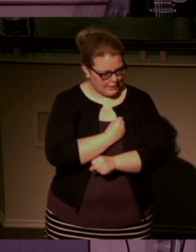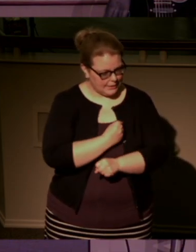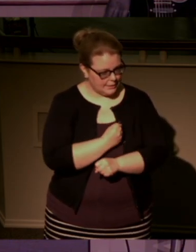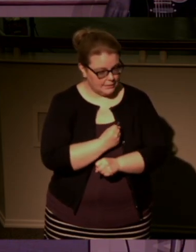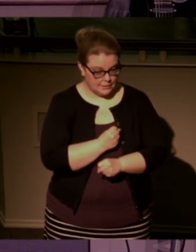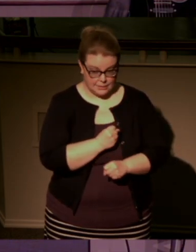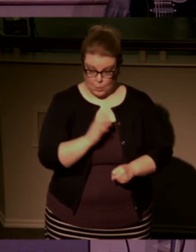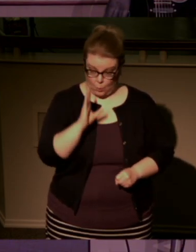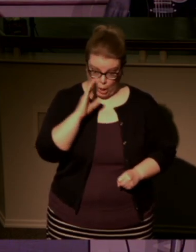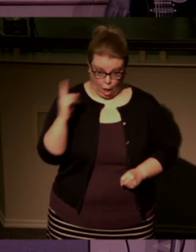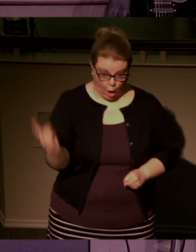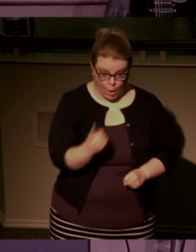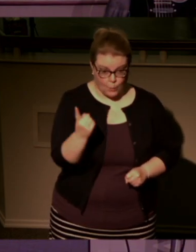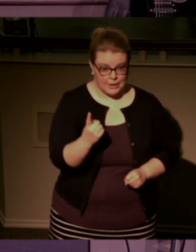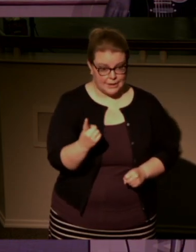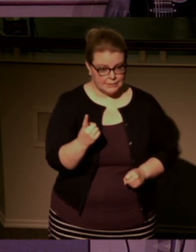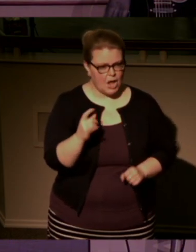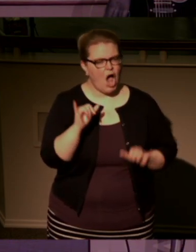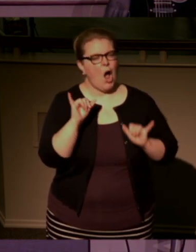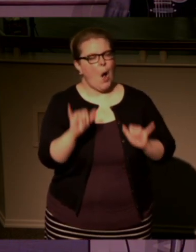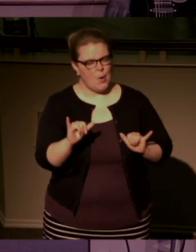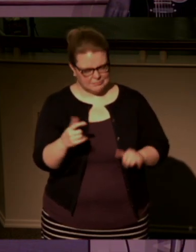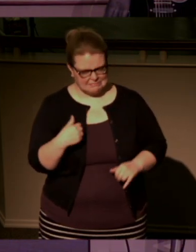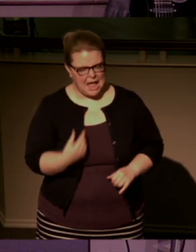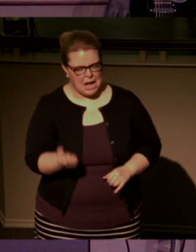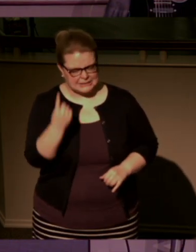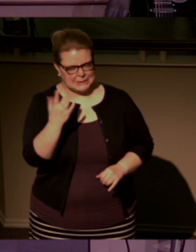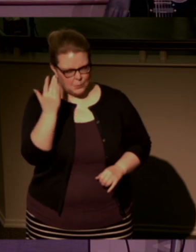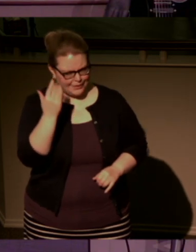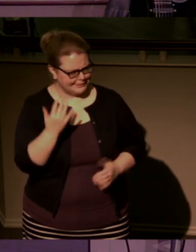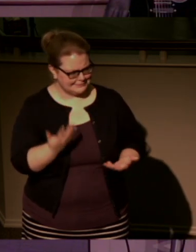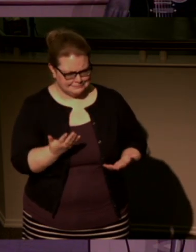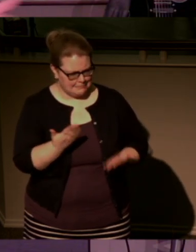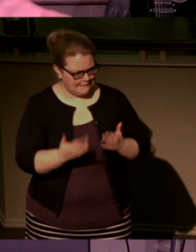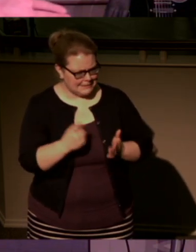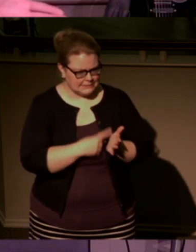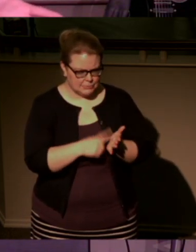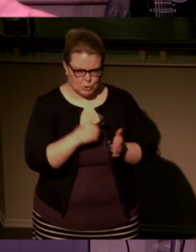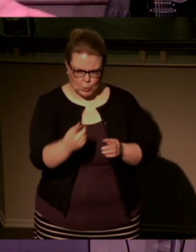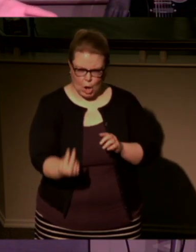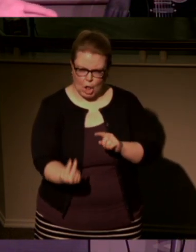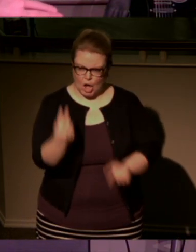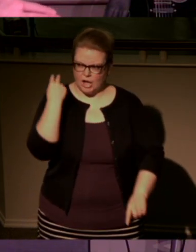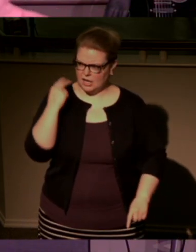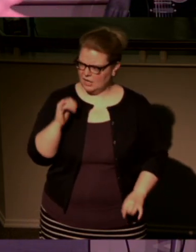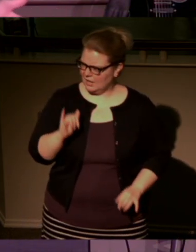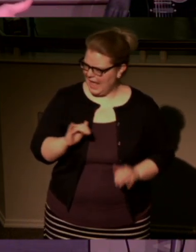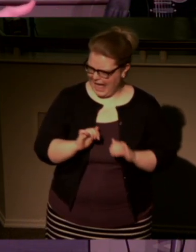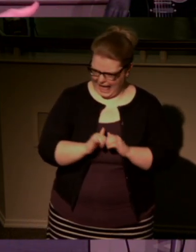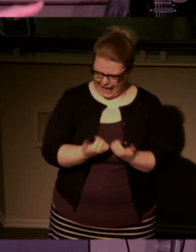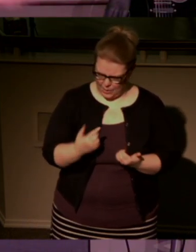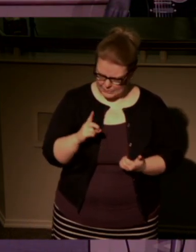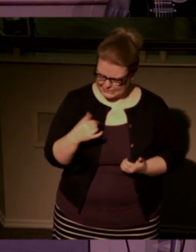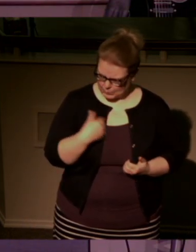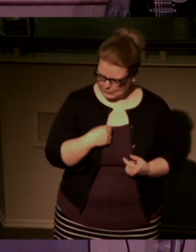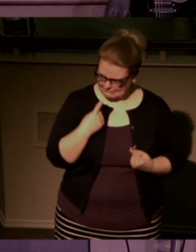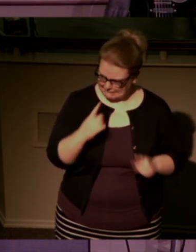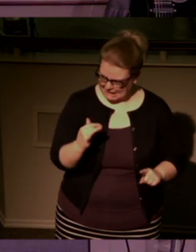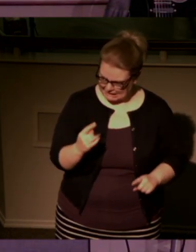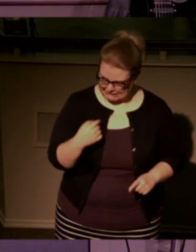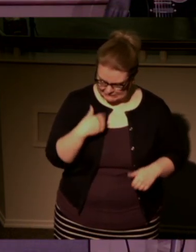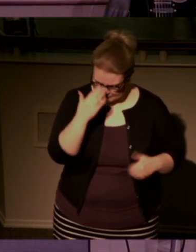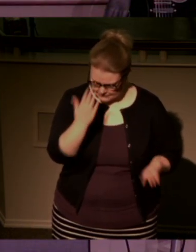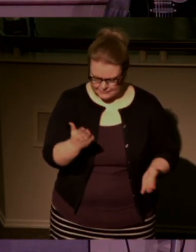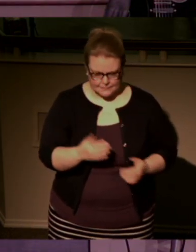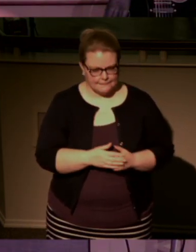make sense how you make it. Like, you'll look back and be like, "Man, I don't know how we made it." I've got some